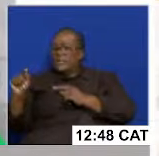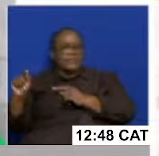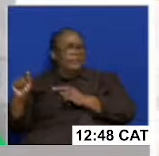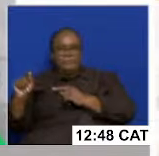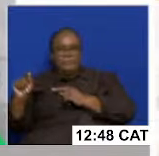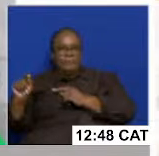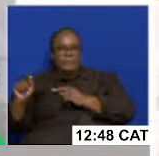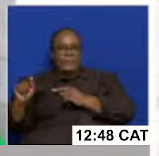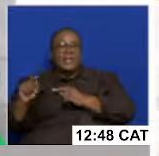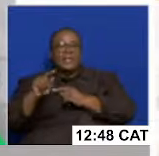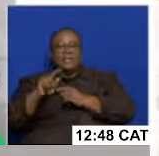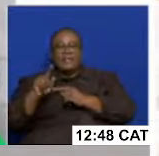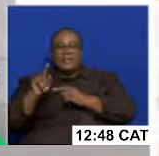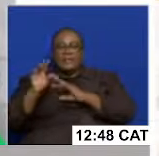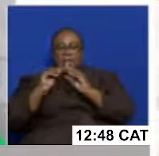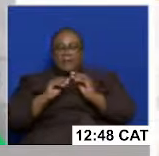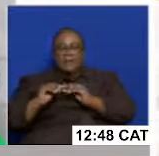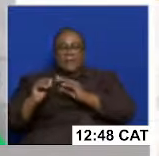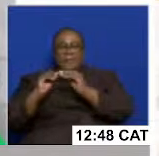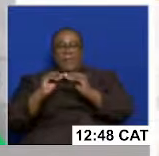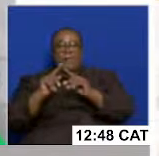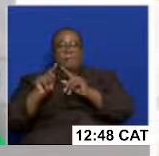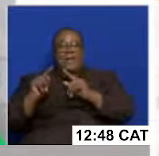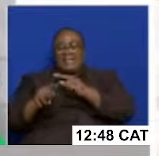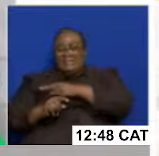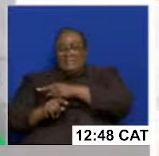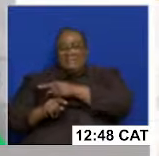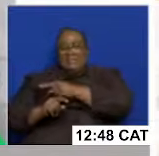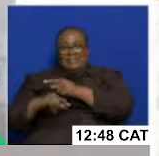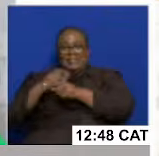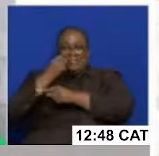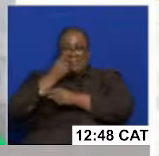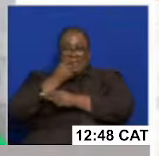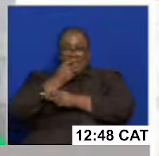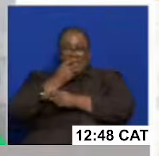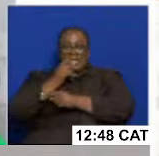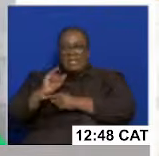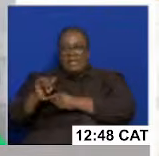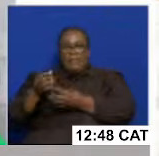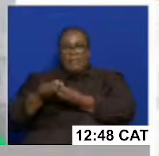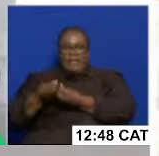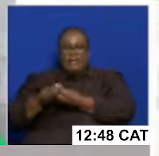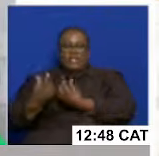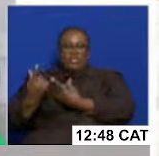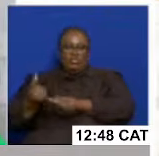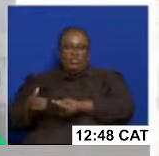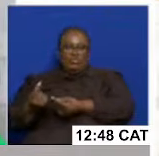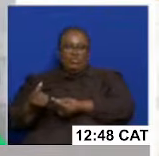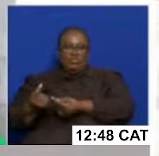do bad things and thinks he can do what he wants and get away with it because he is iPad.